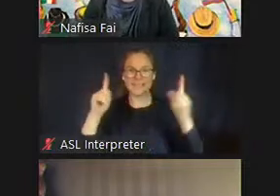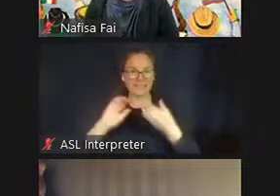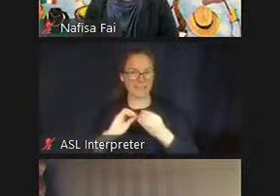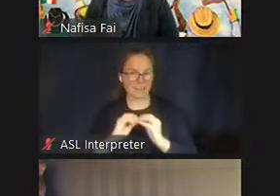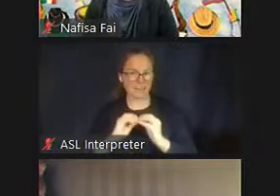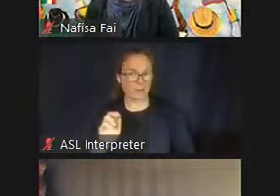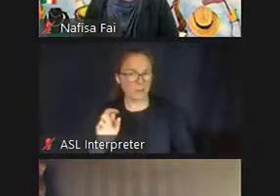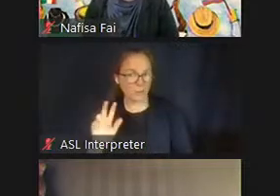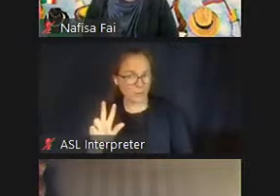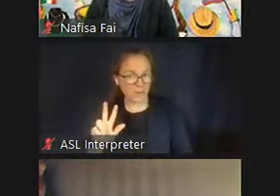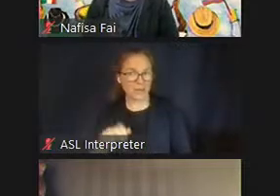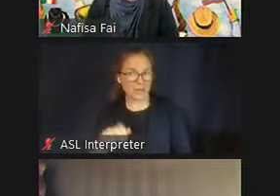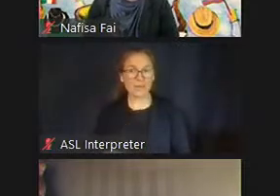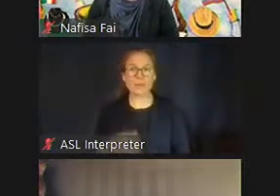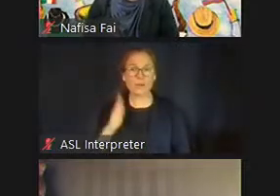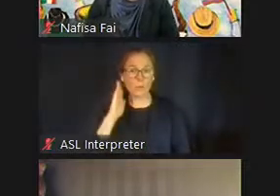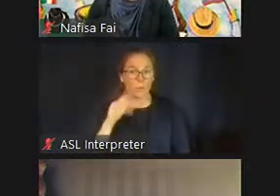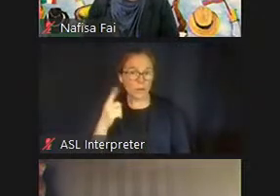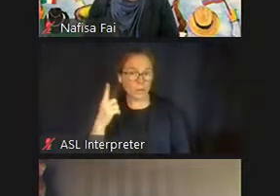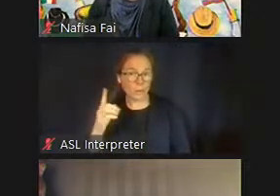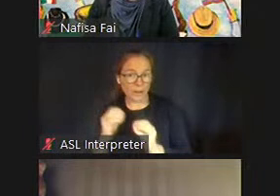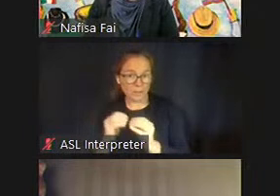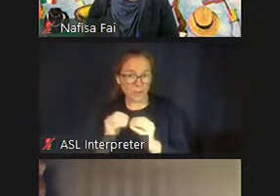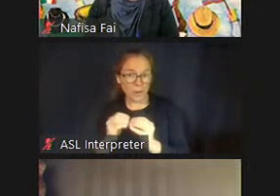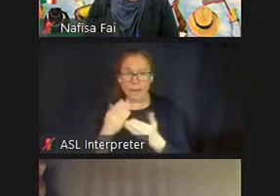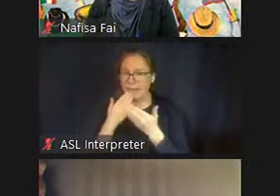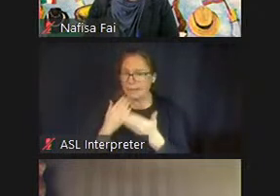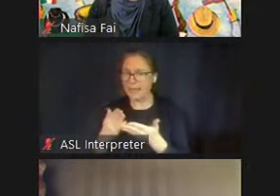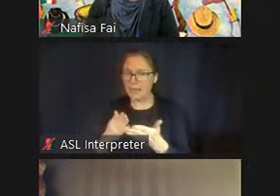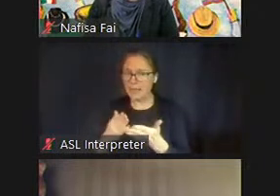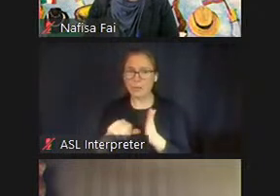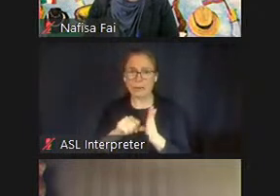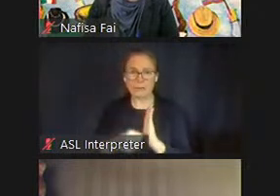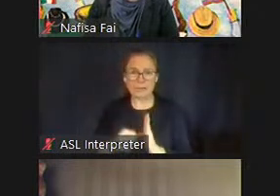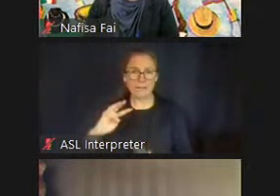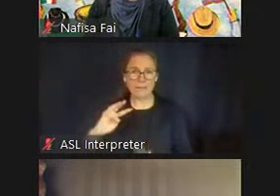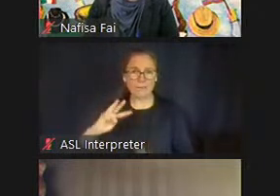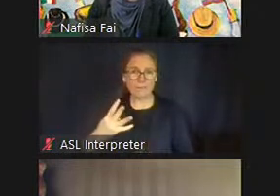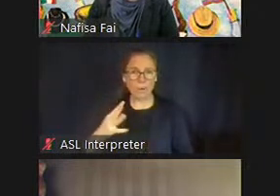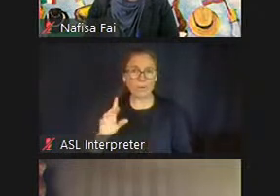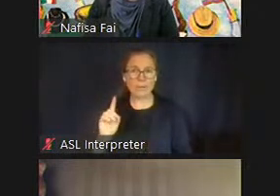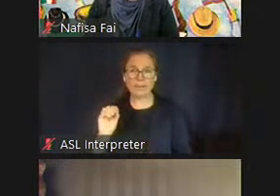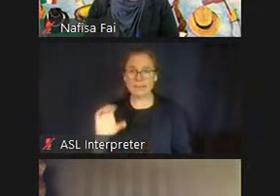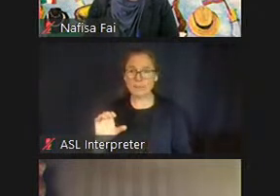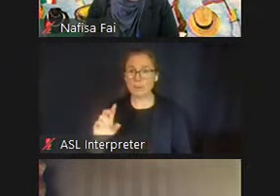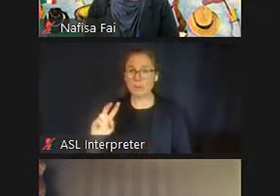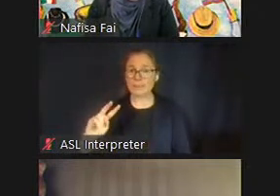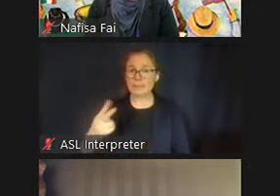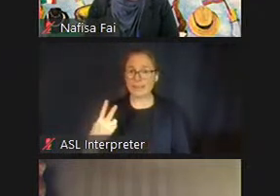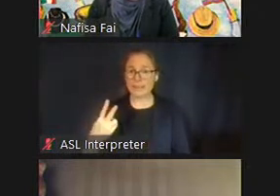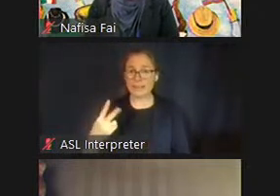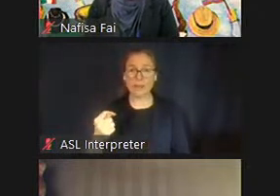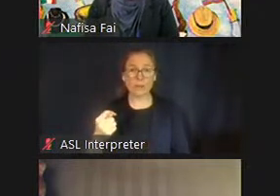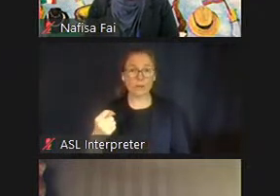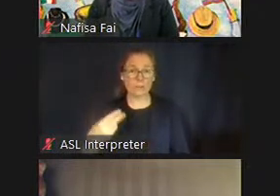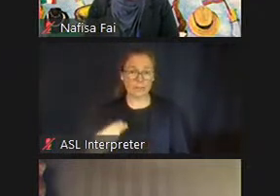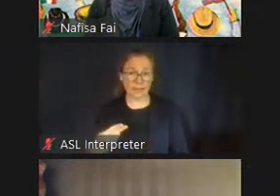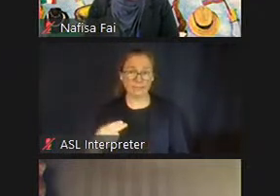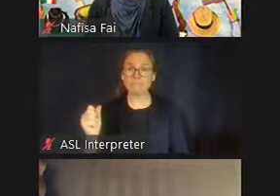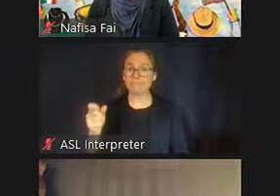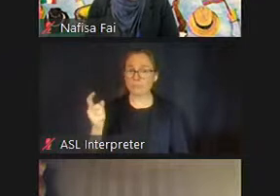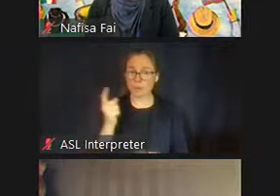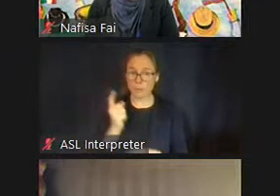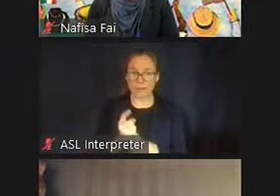and thank you, Chair Harrington, for pointing out the 4th one coming up on December 2nd, Thursday. You're absolutely